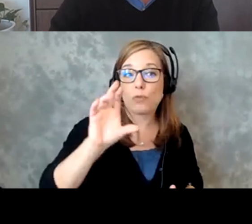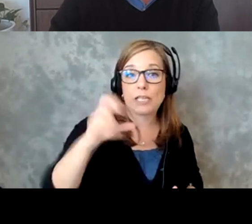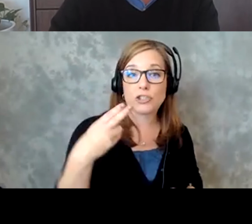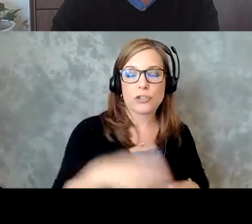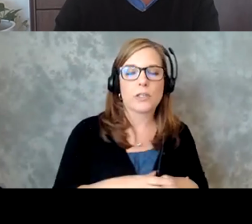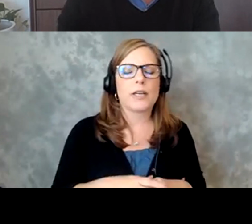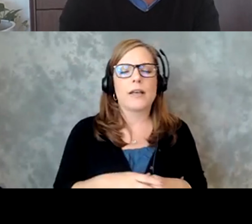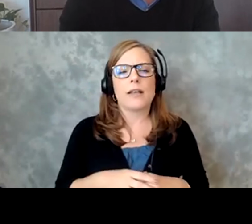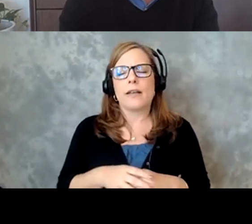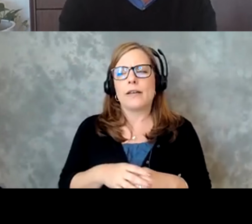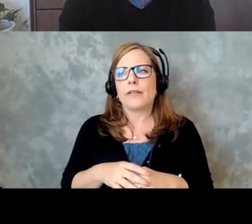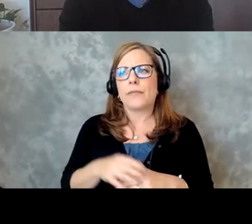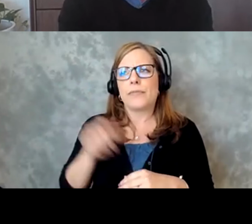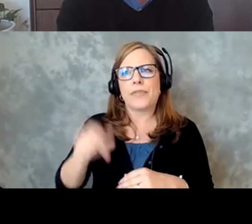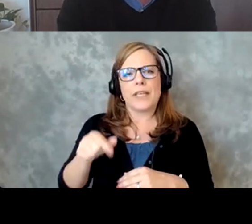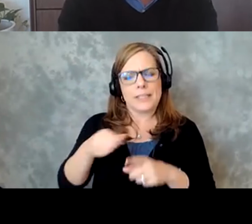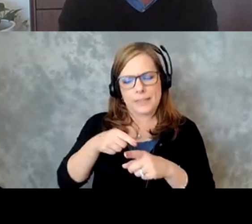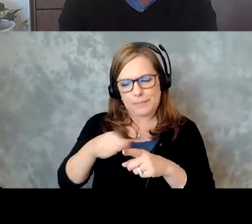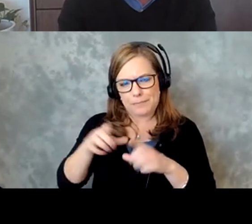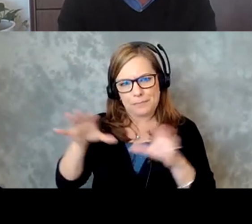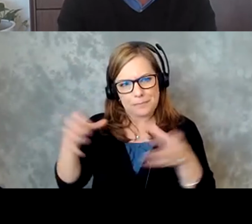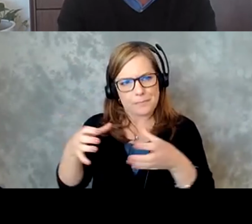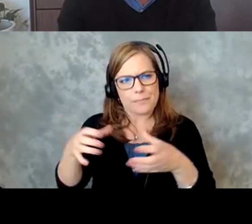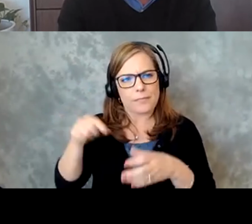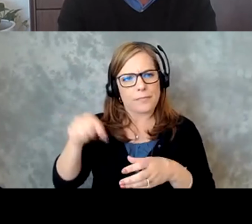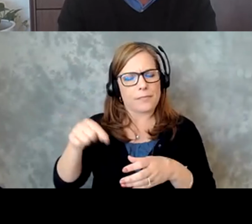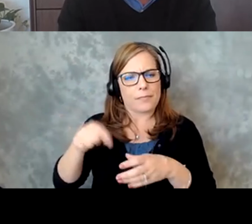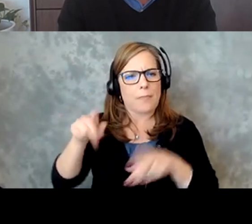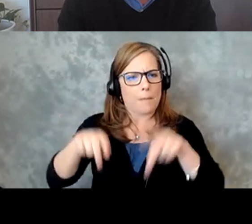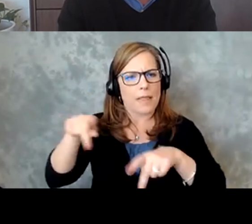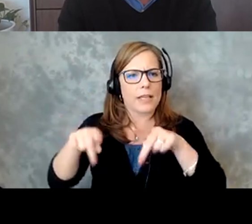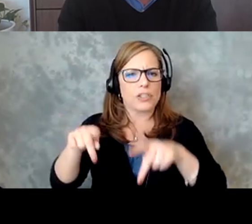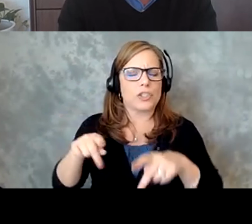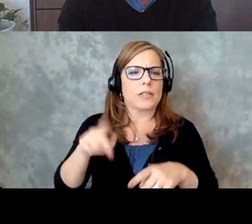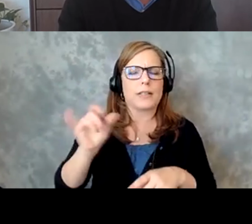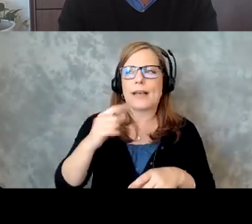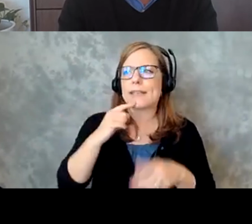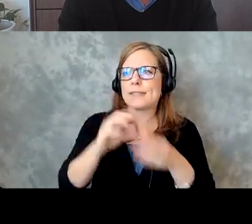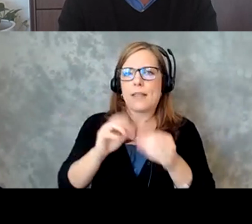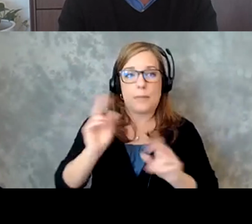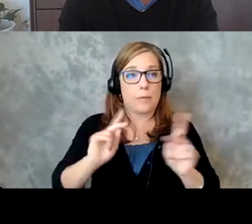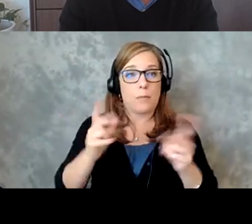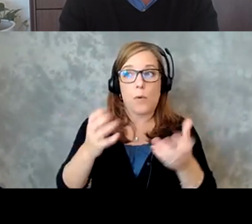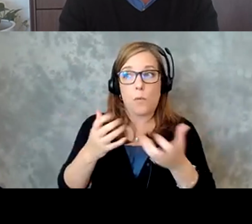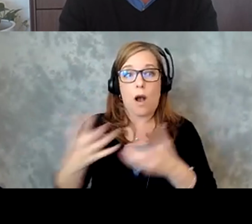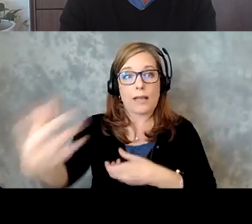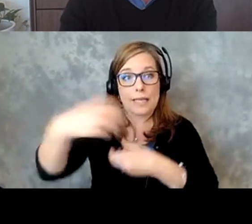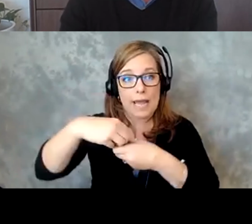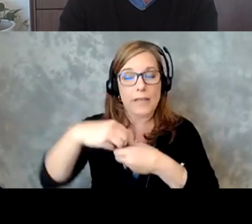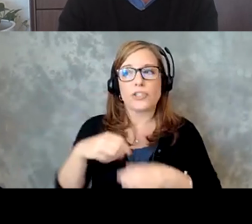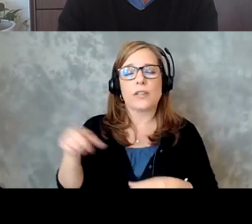population, the focus folks that we are trying to engage have had so